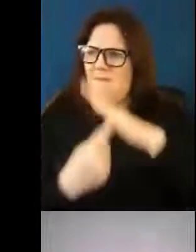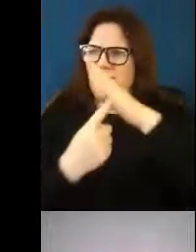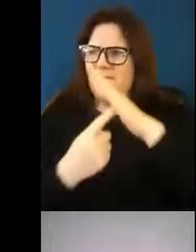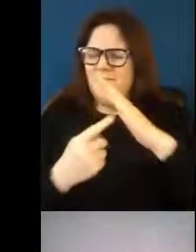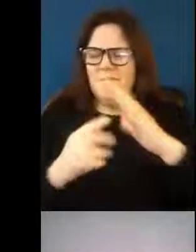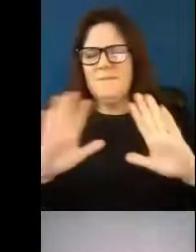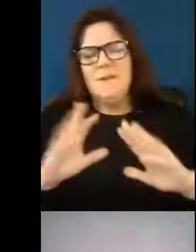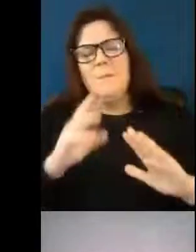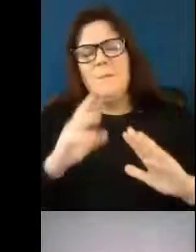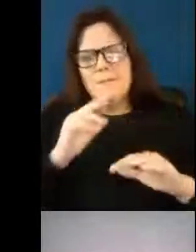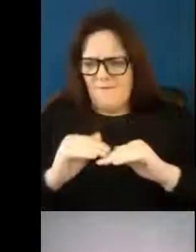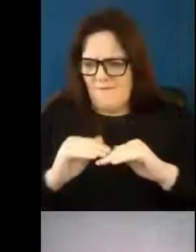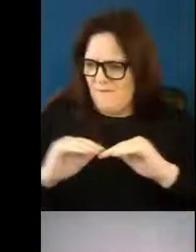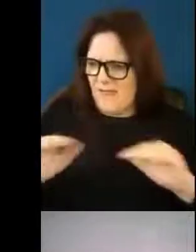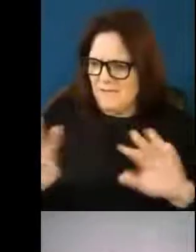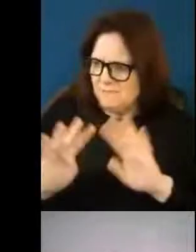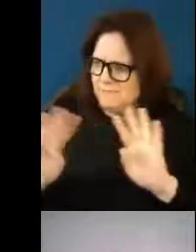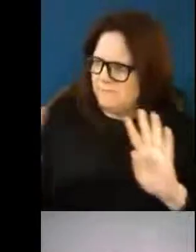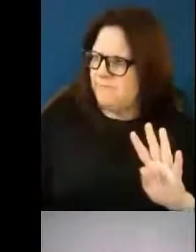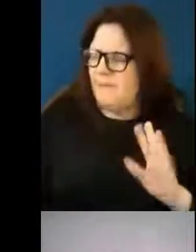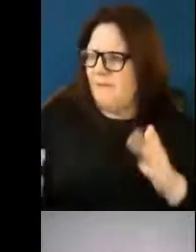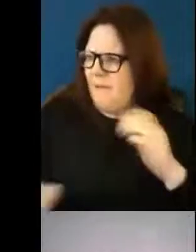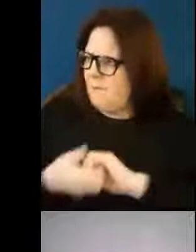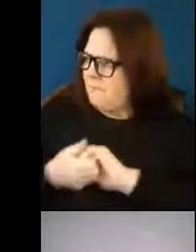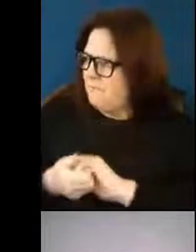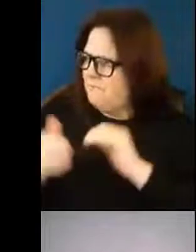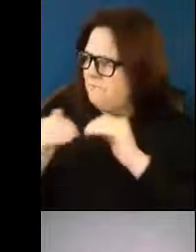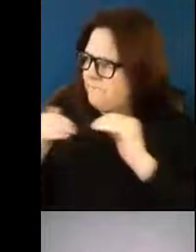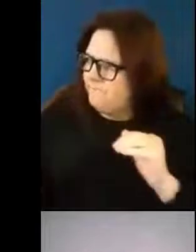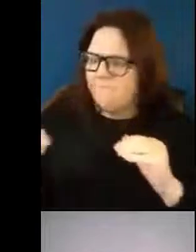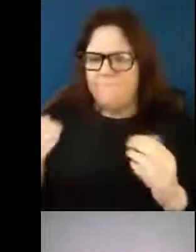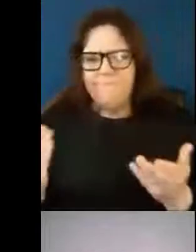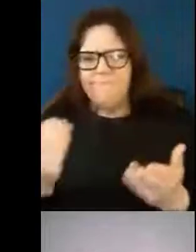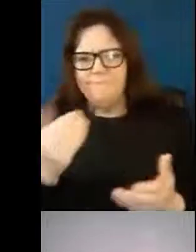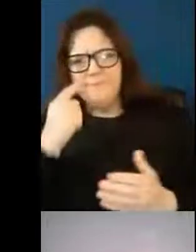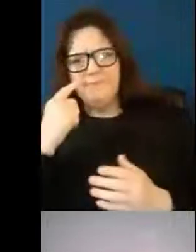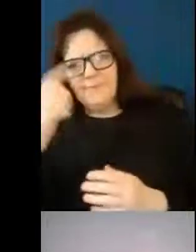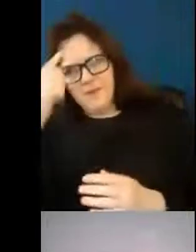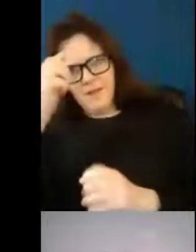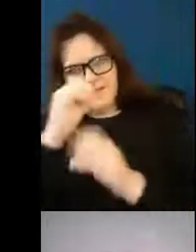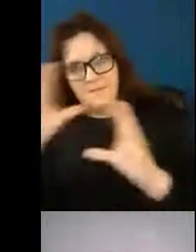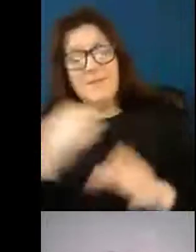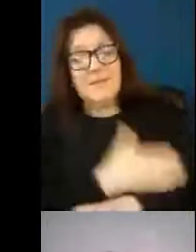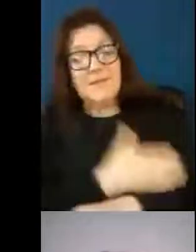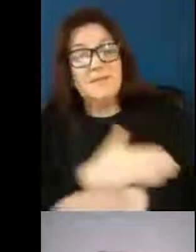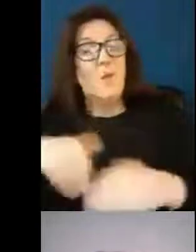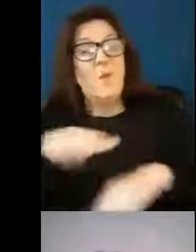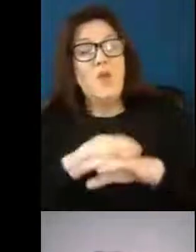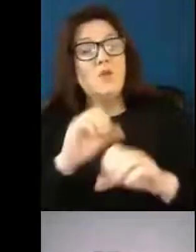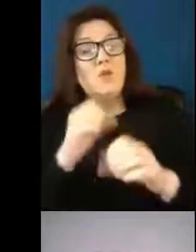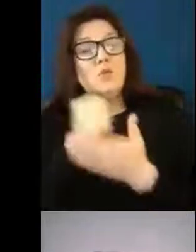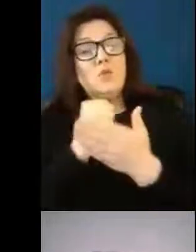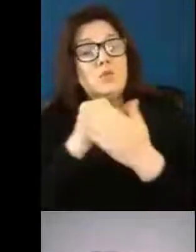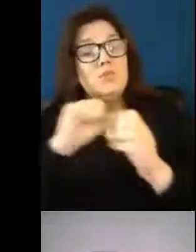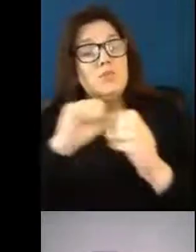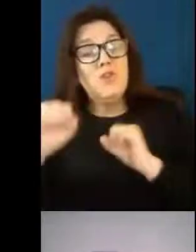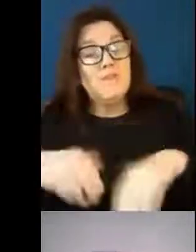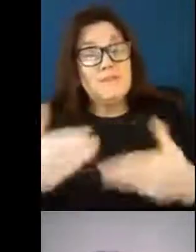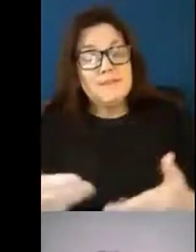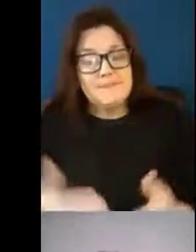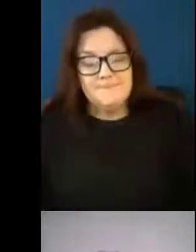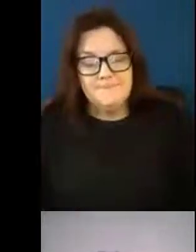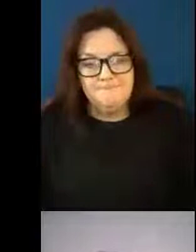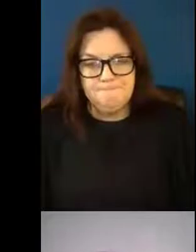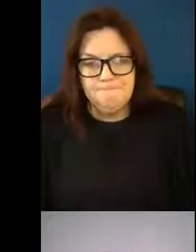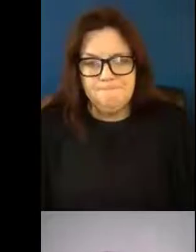concept of how a community of practice is going to operate effectively. And we could start with student services. So